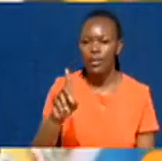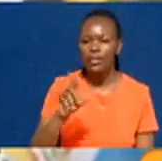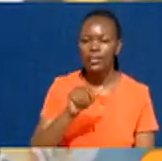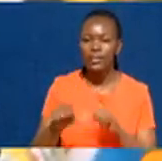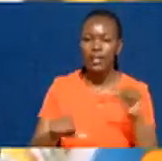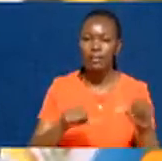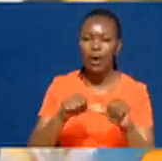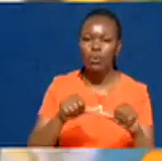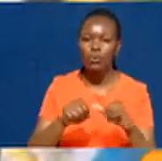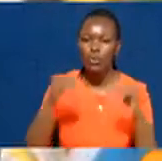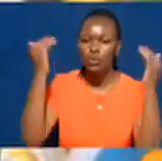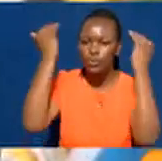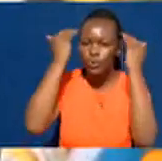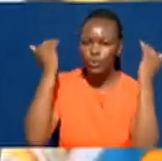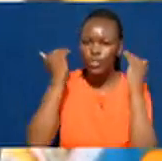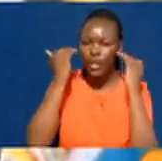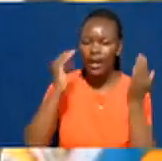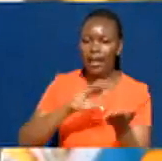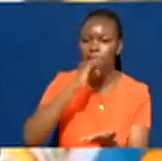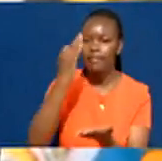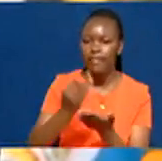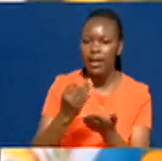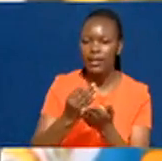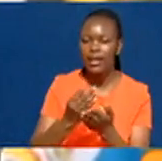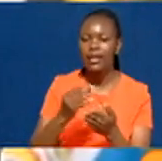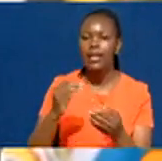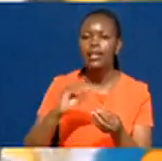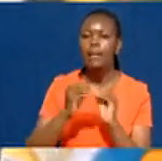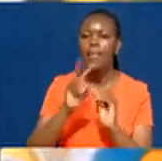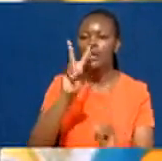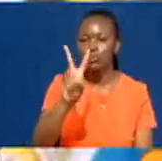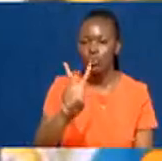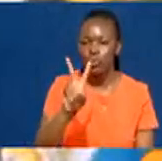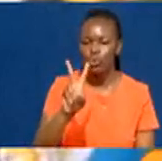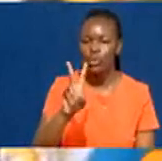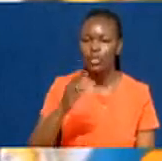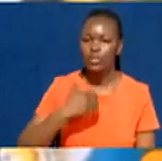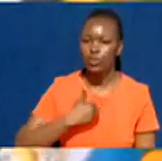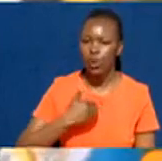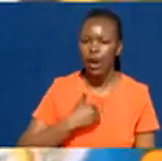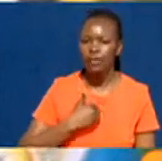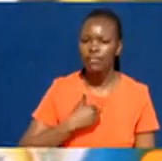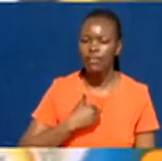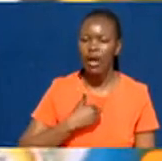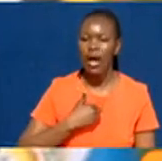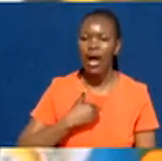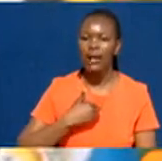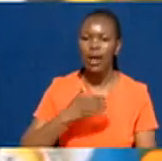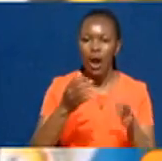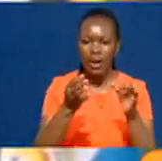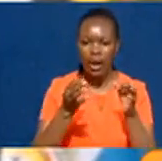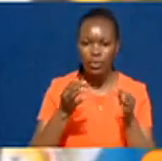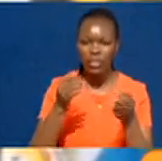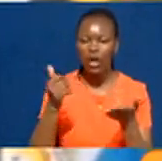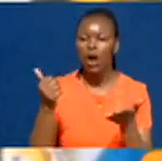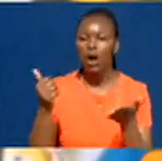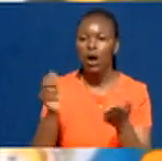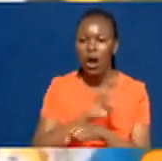fund, and number two is to have an accounting officer